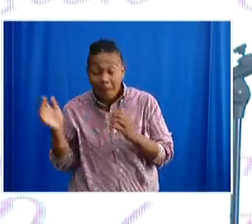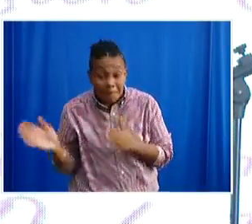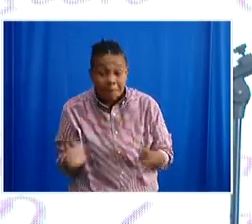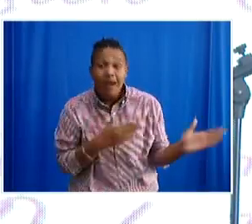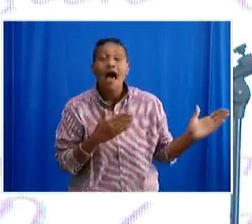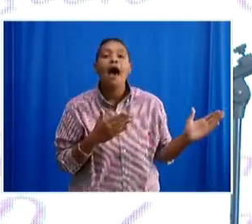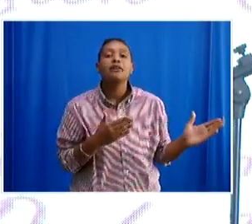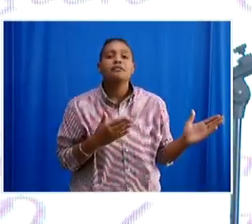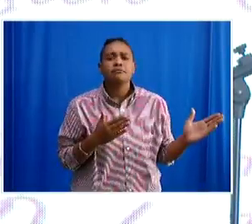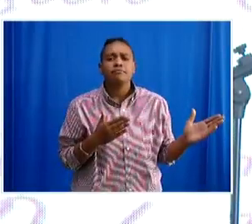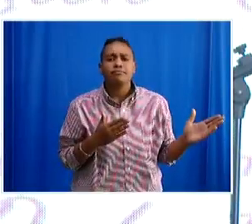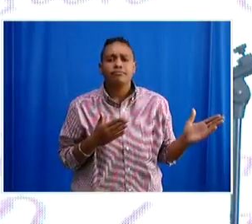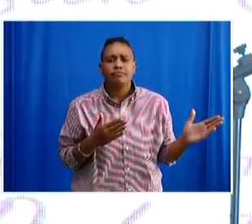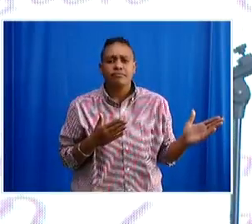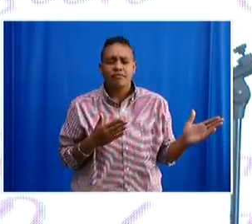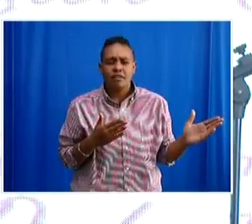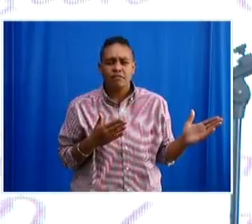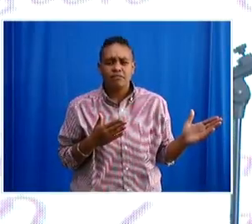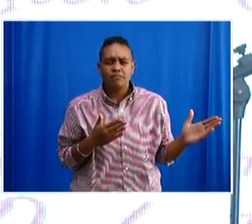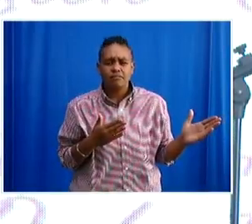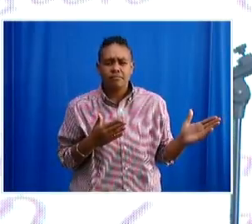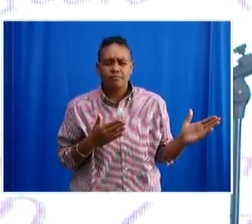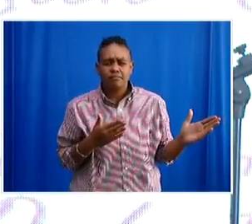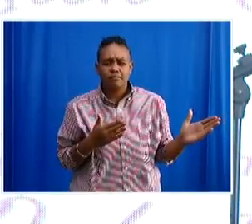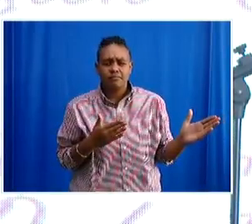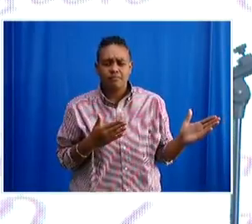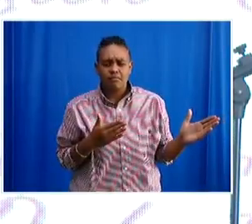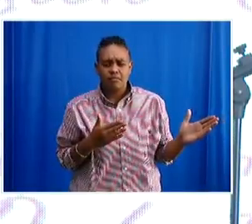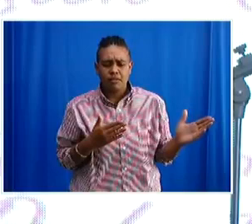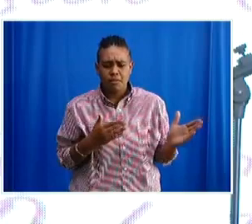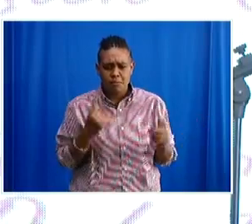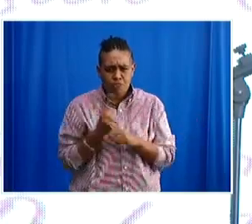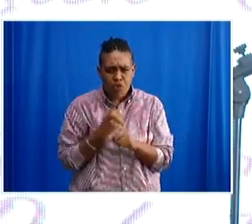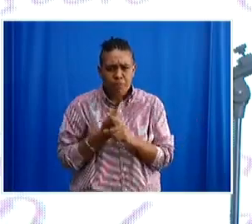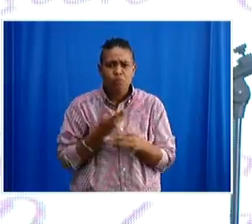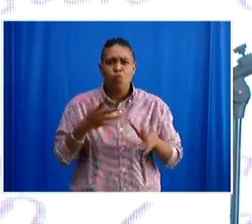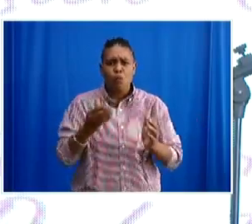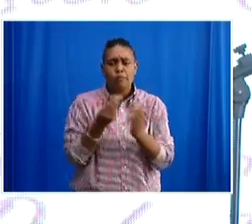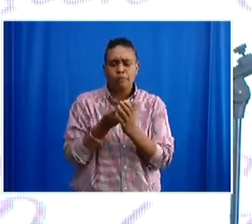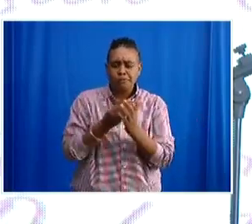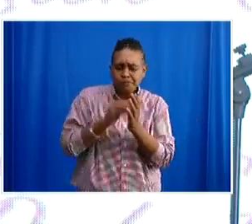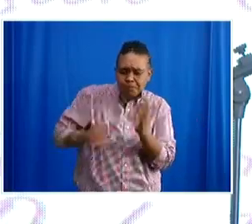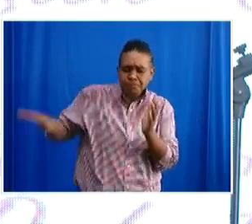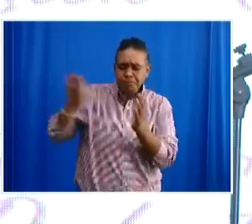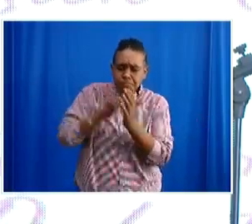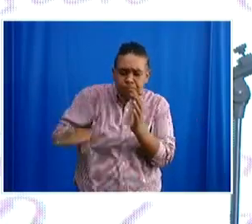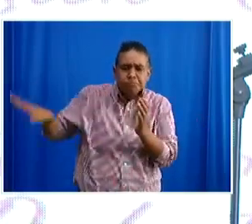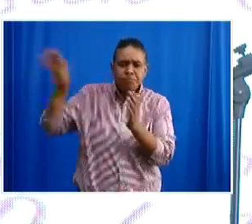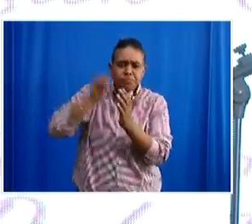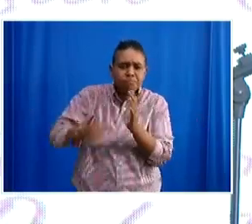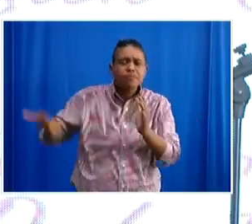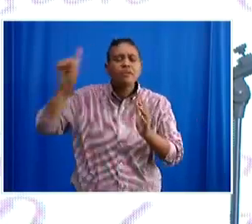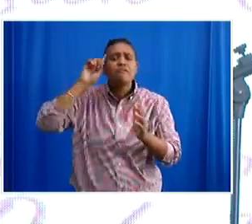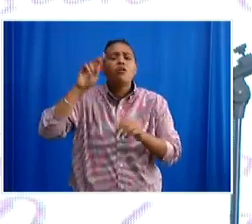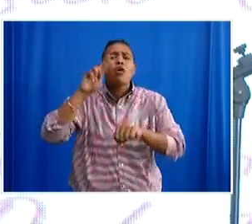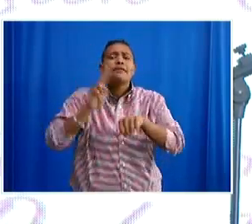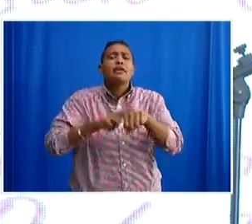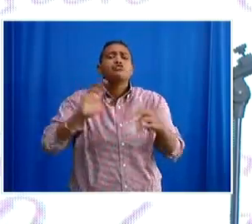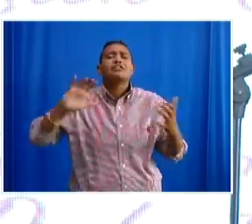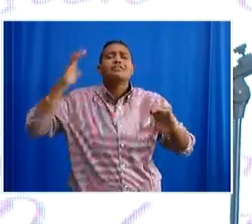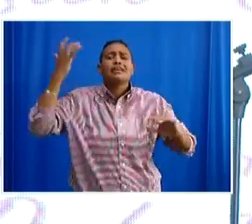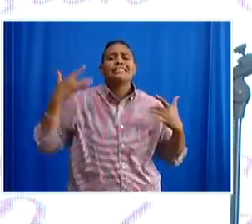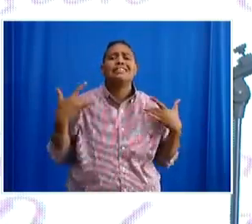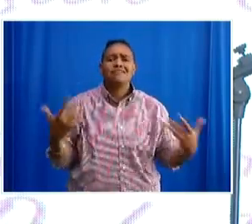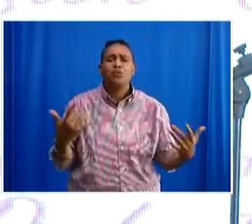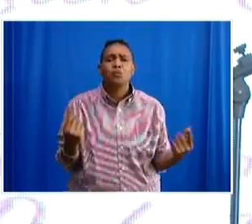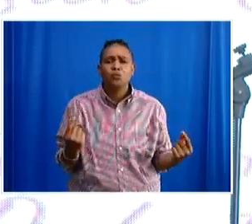to allow us to meet the fiscal challenges posed by natural disaster events. And what we want to